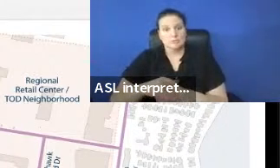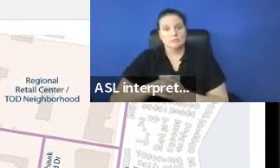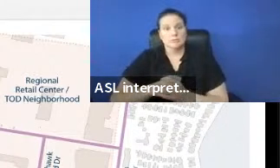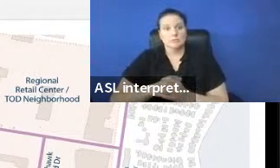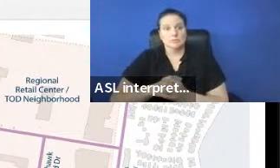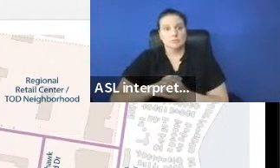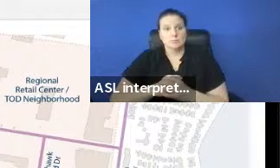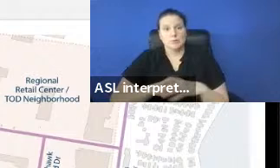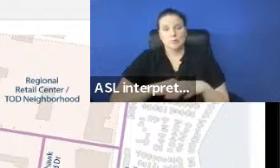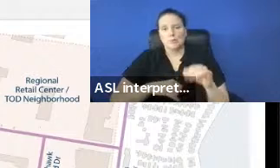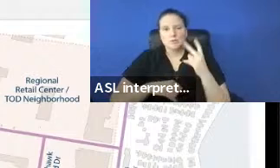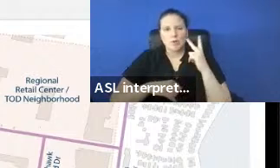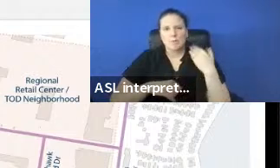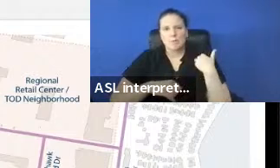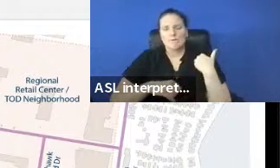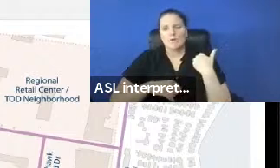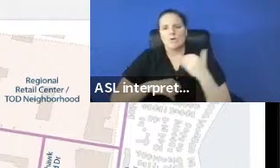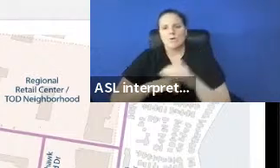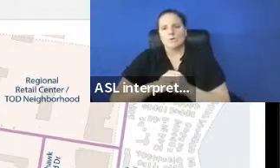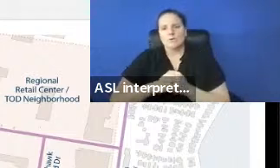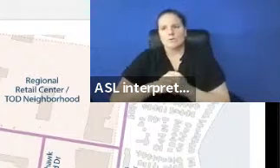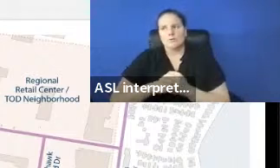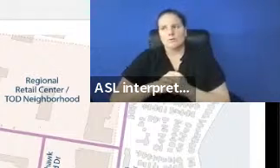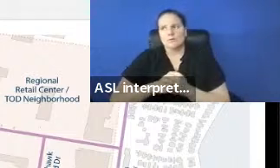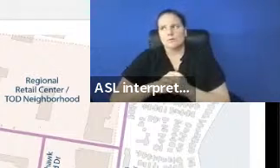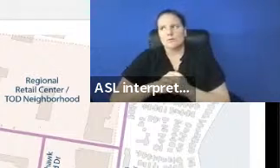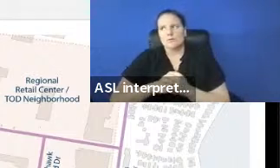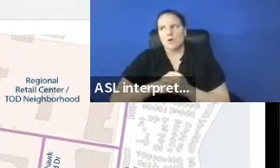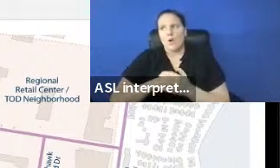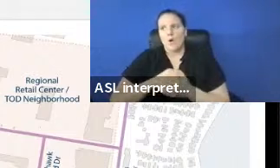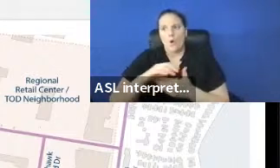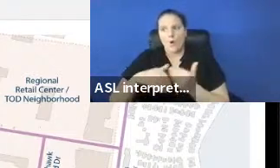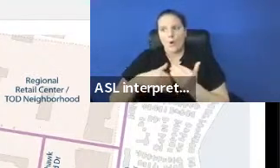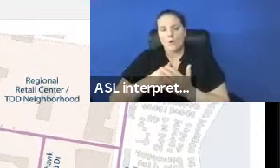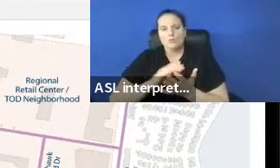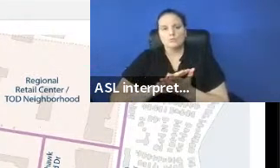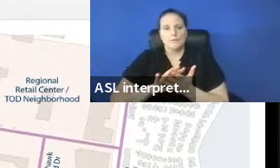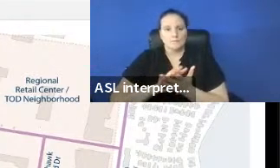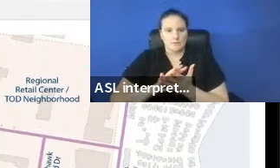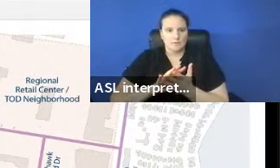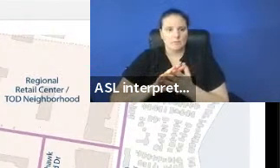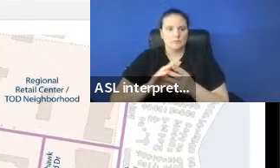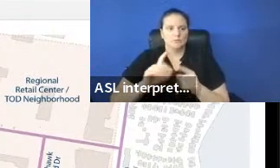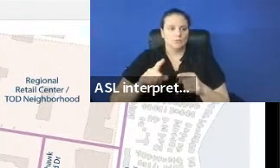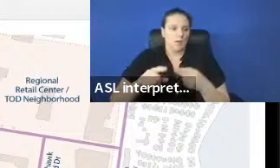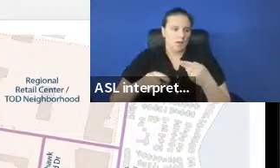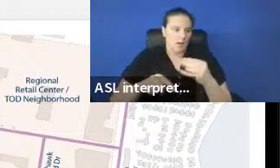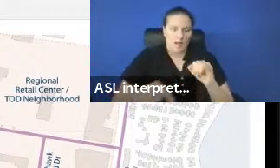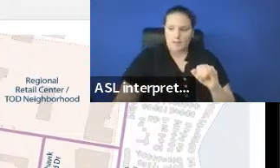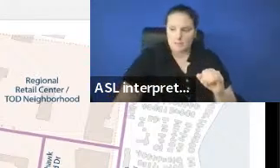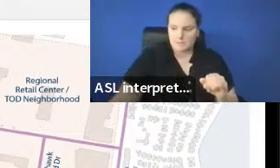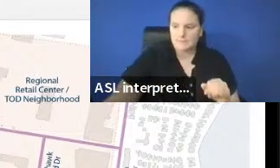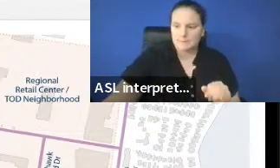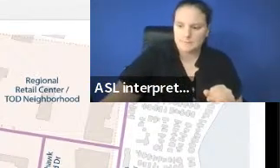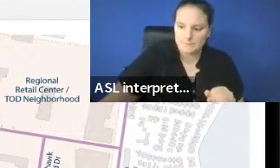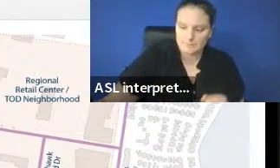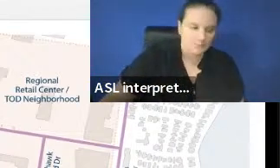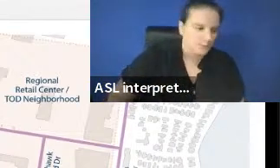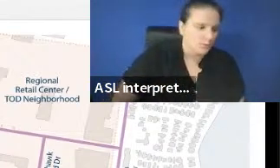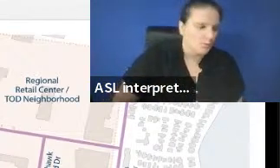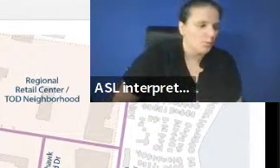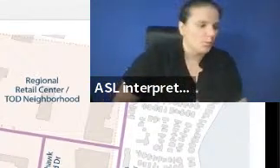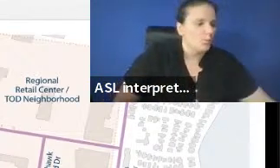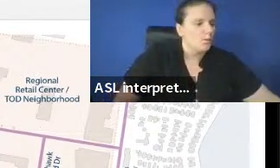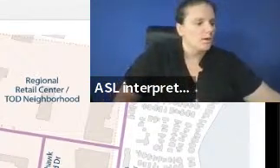saw before, is where all the traffic coming to Hayden Island would get on or